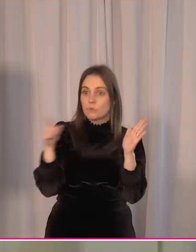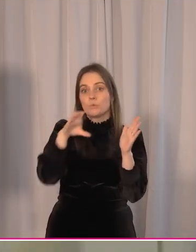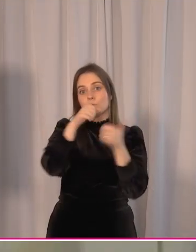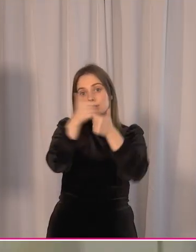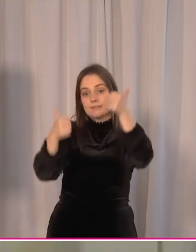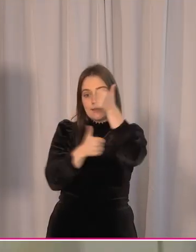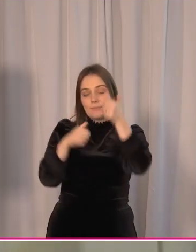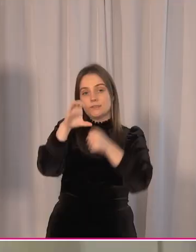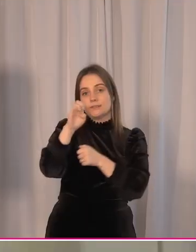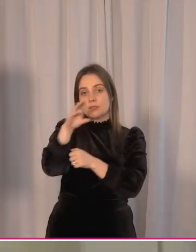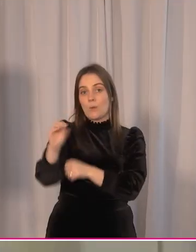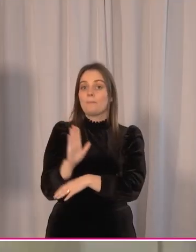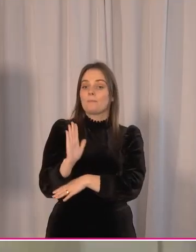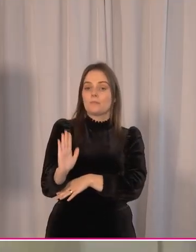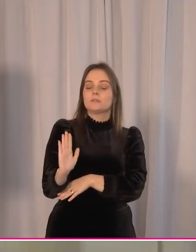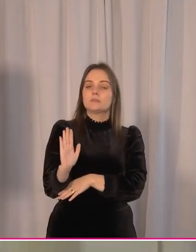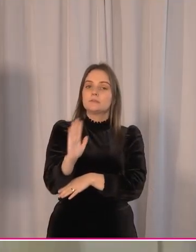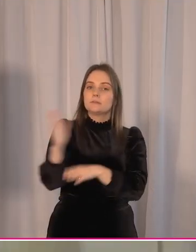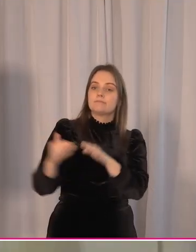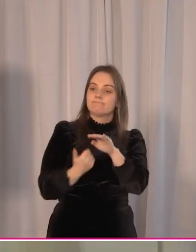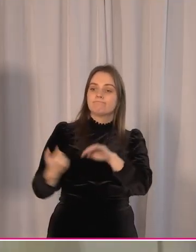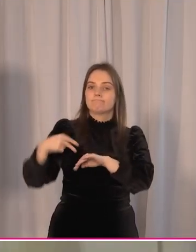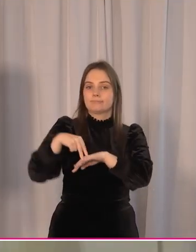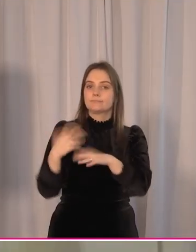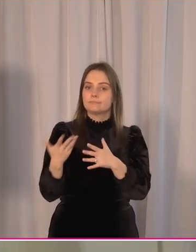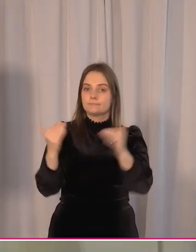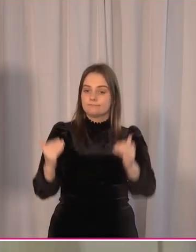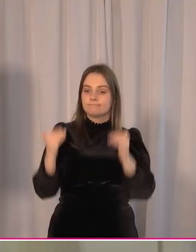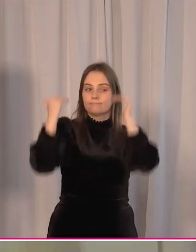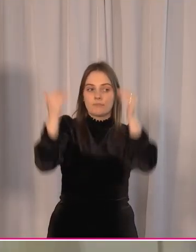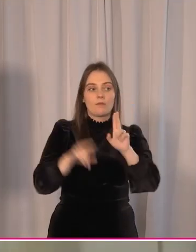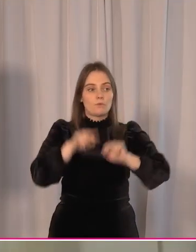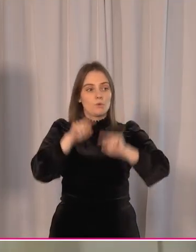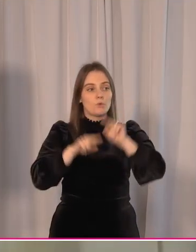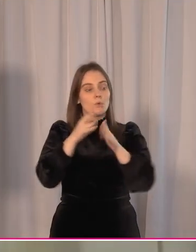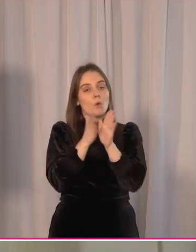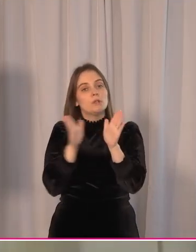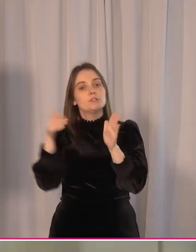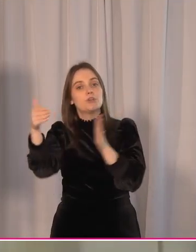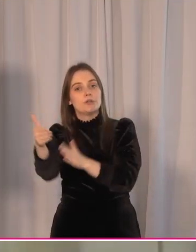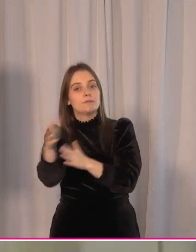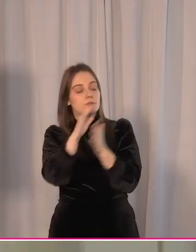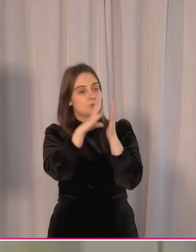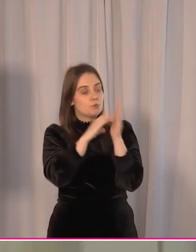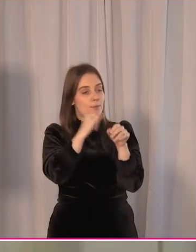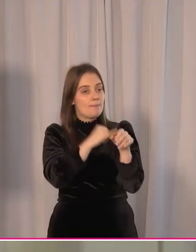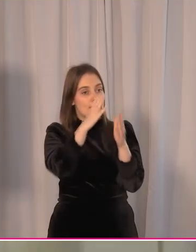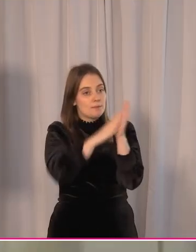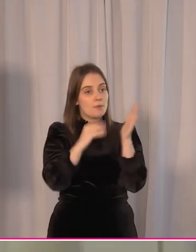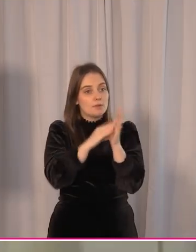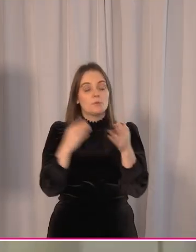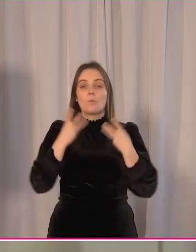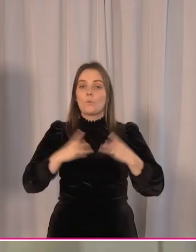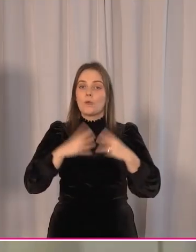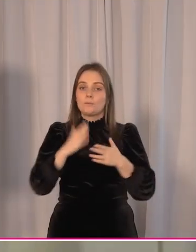CEO to step up and start providing alternatives to that medical model. And if you think of women, some of whom maybe have